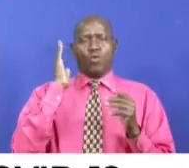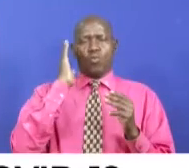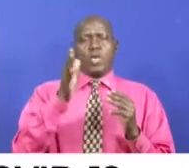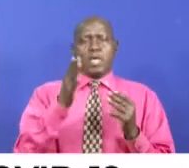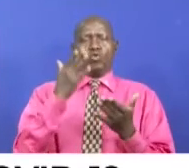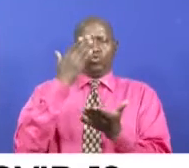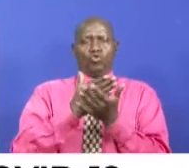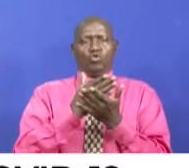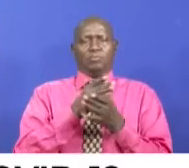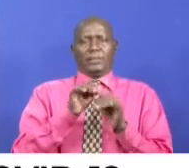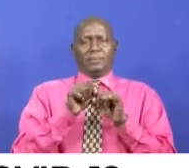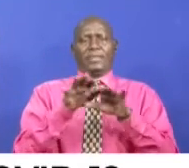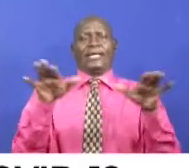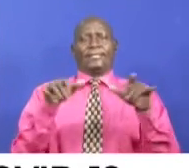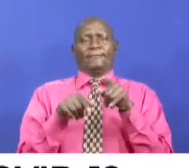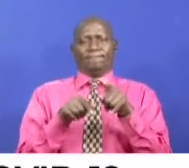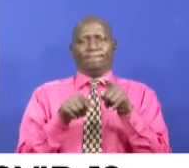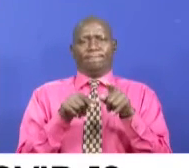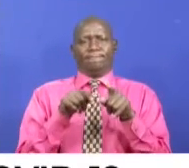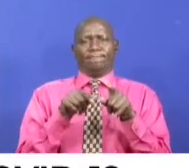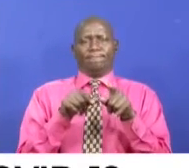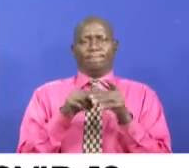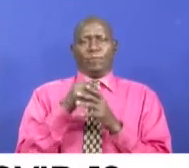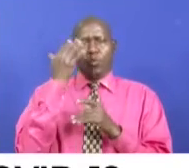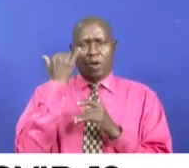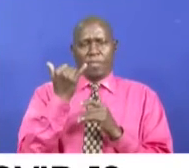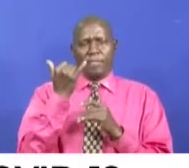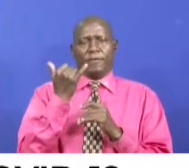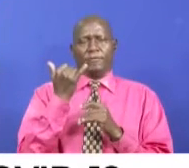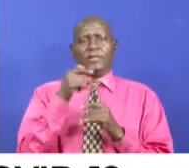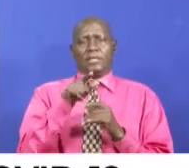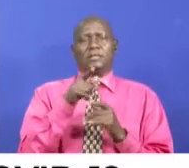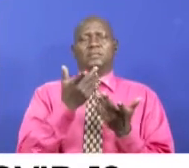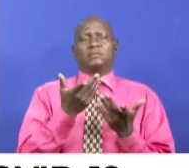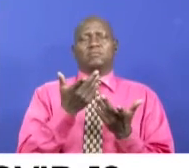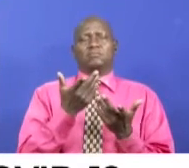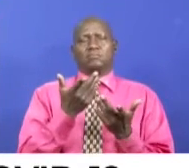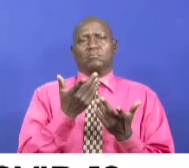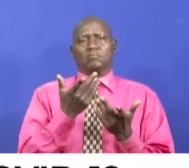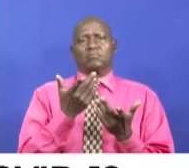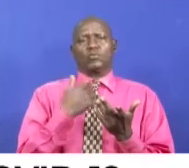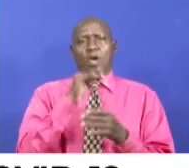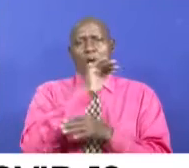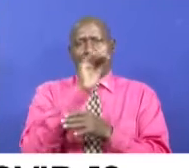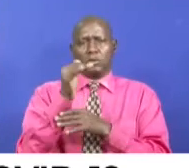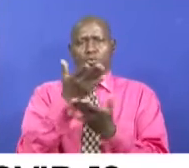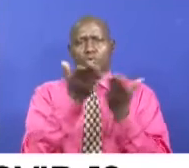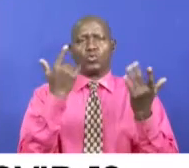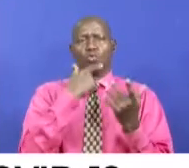spread. This is why we urge those who can work from home to do